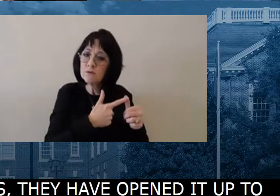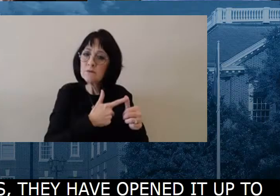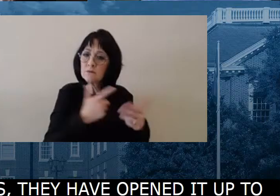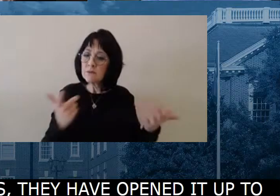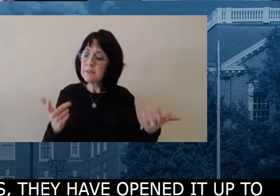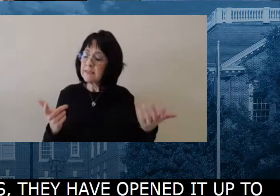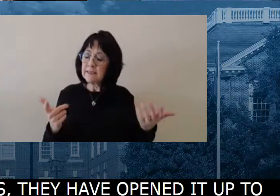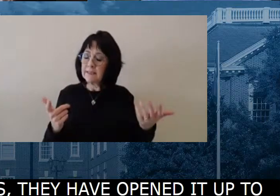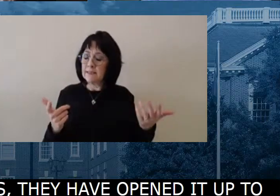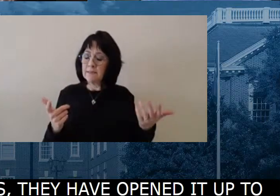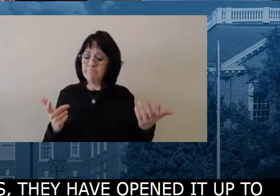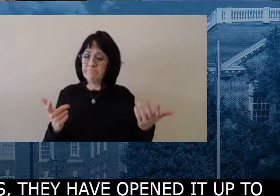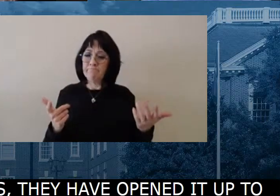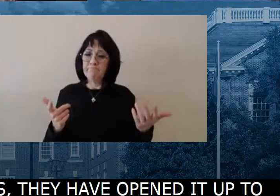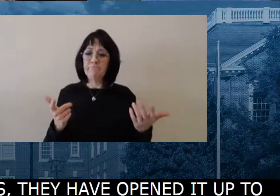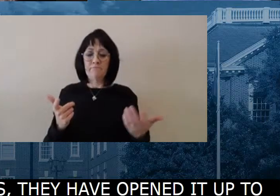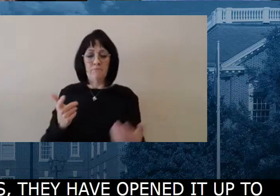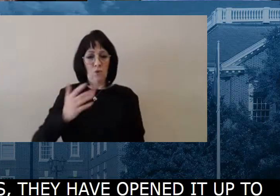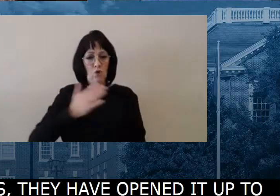population vaccinated.